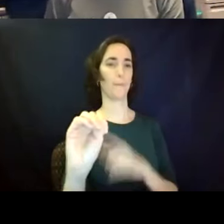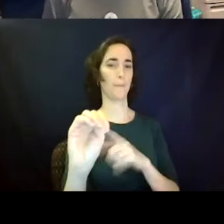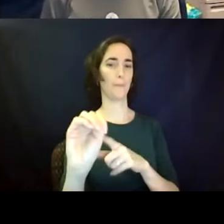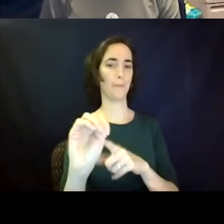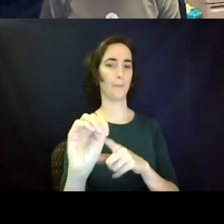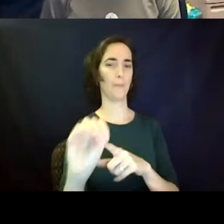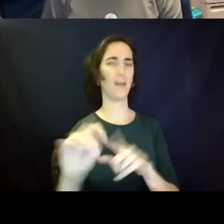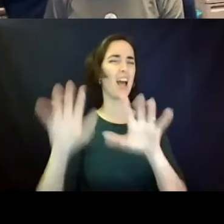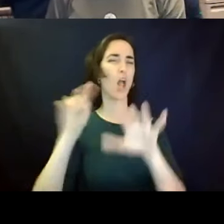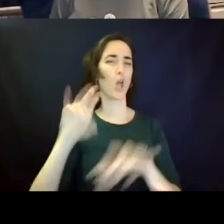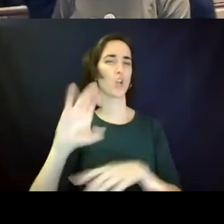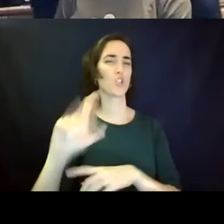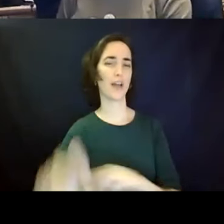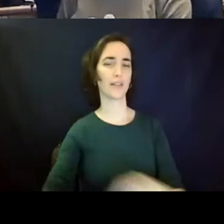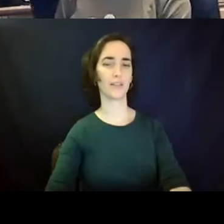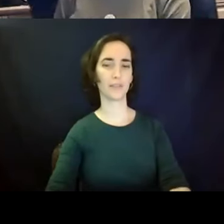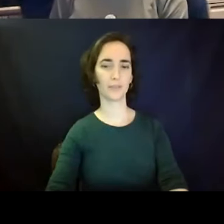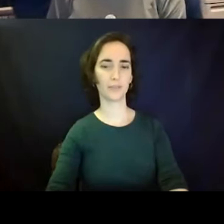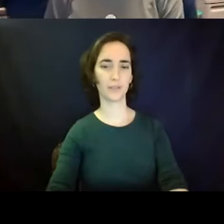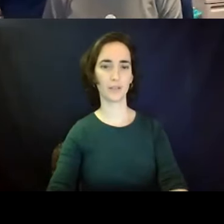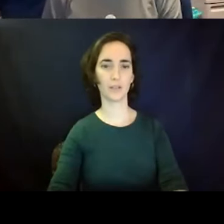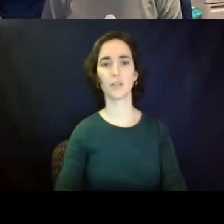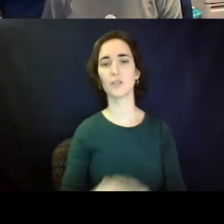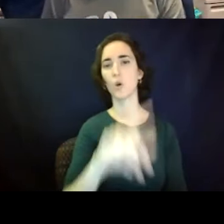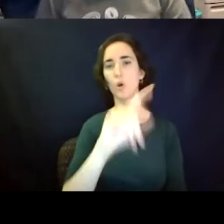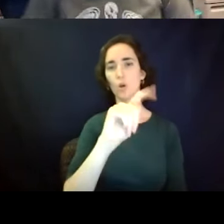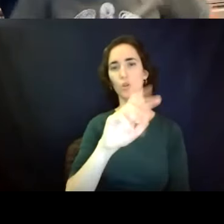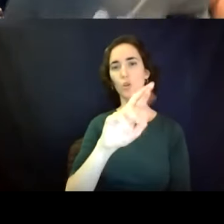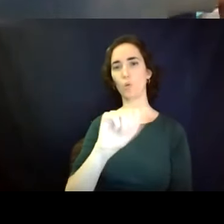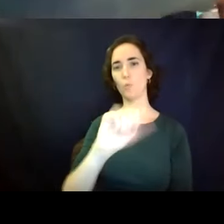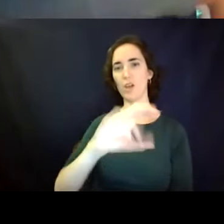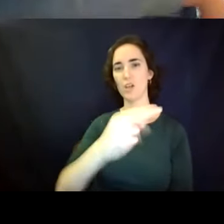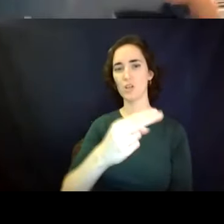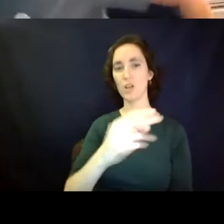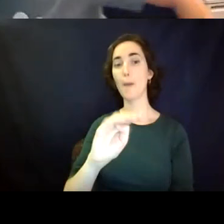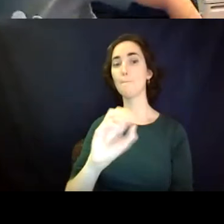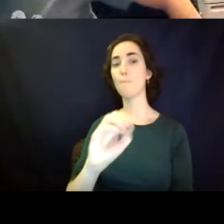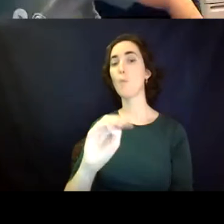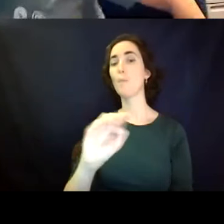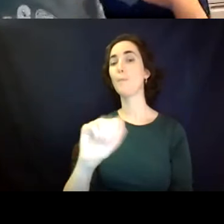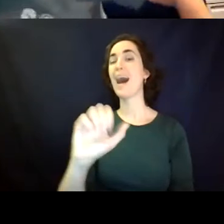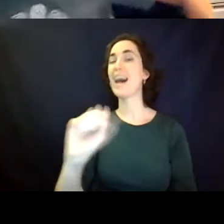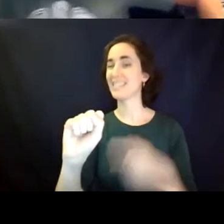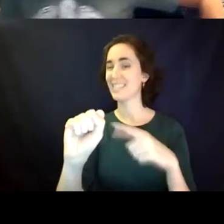So it's a plural mamas. It's a plural mama. We're multiple All right. mamas. Yeah.